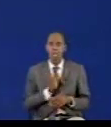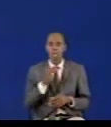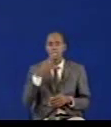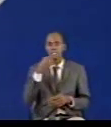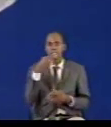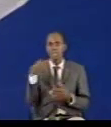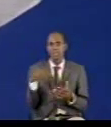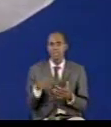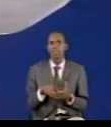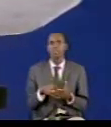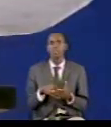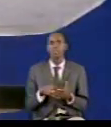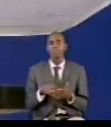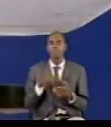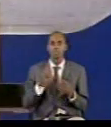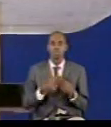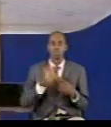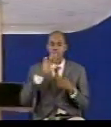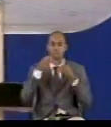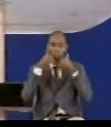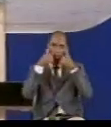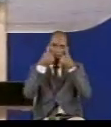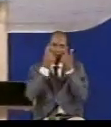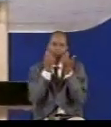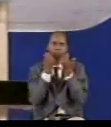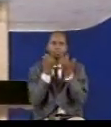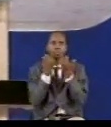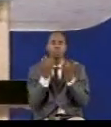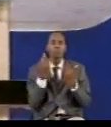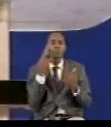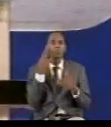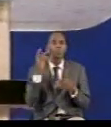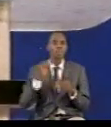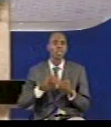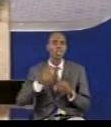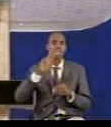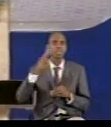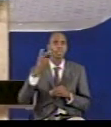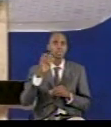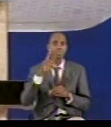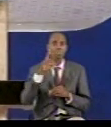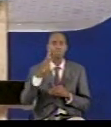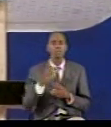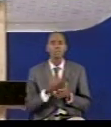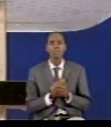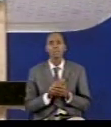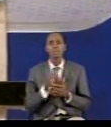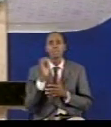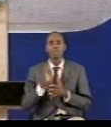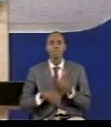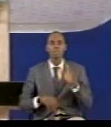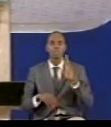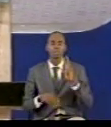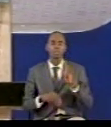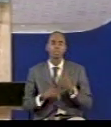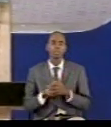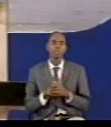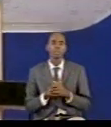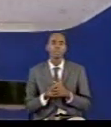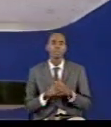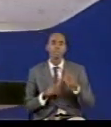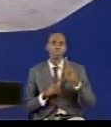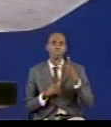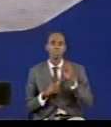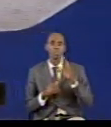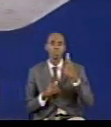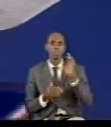this to your shame. It tells us in 2 Corinthians chapter 6, reading from